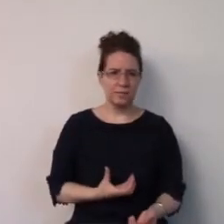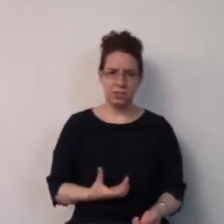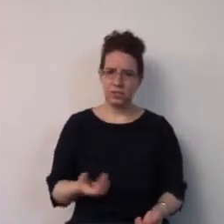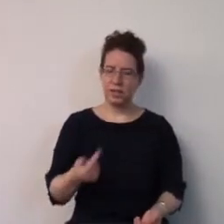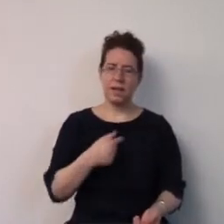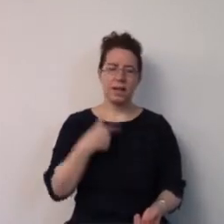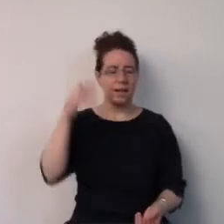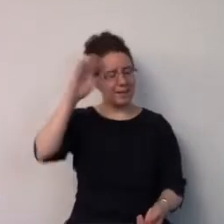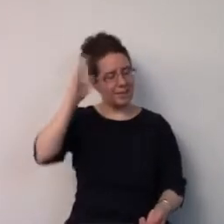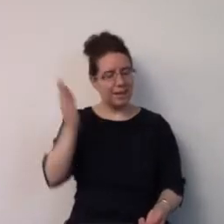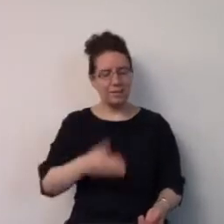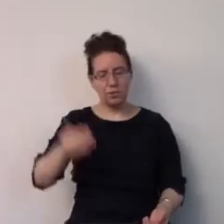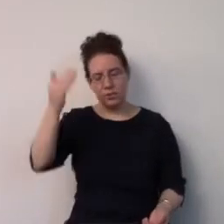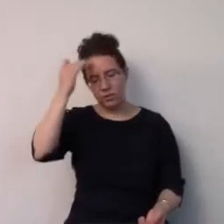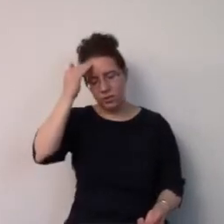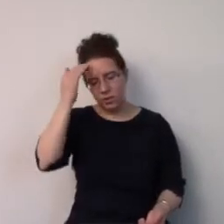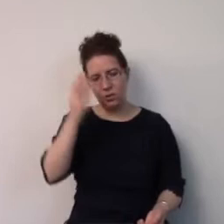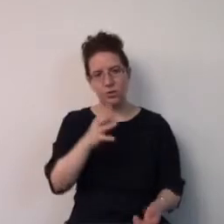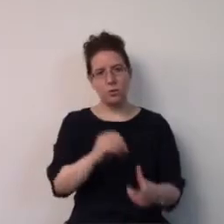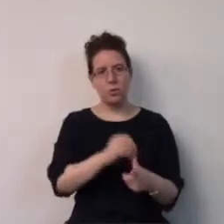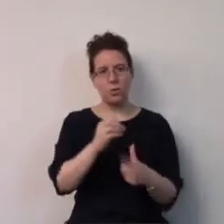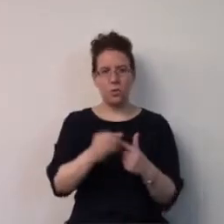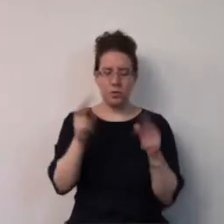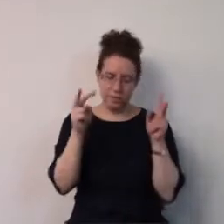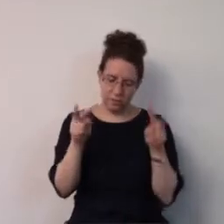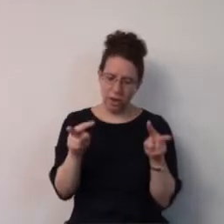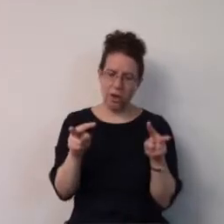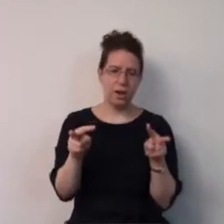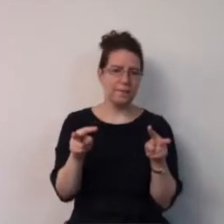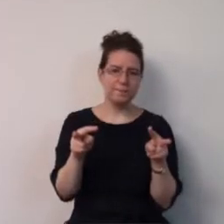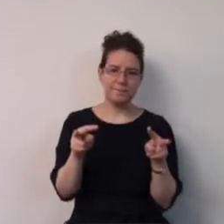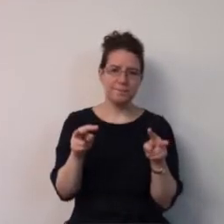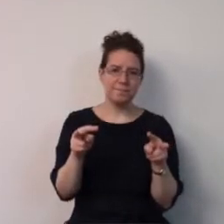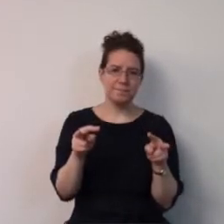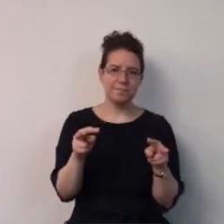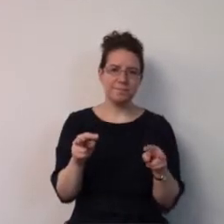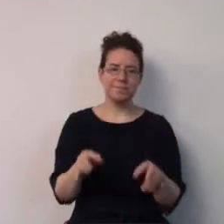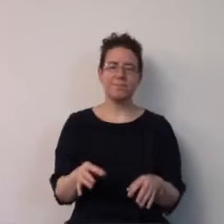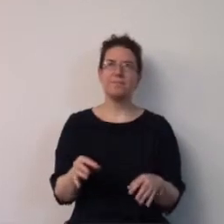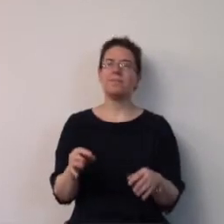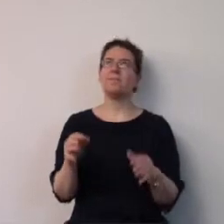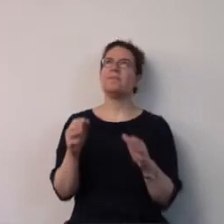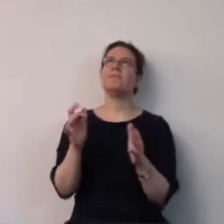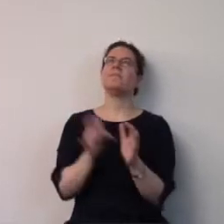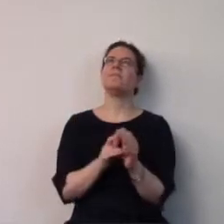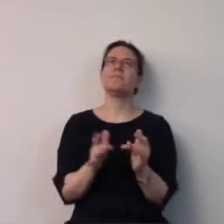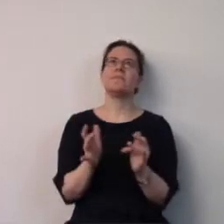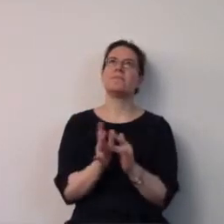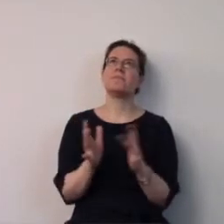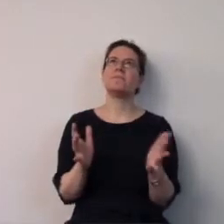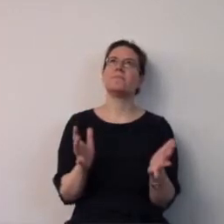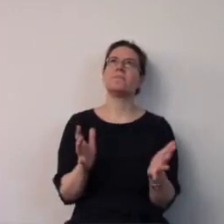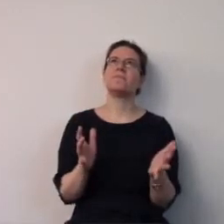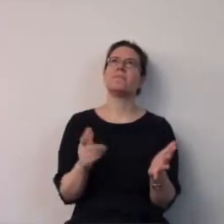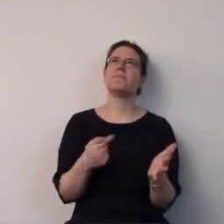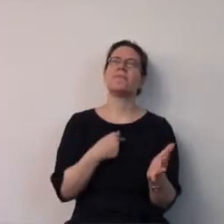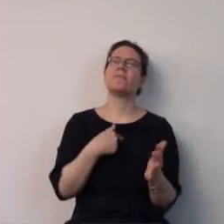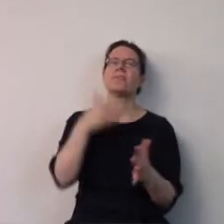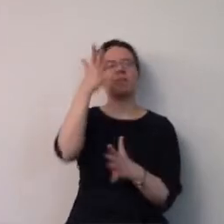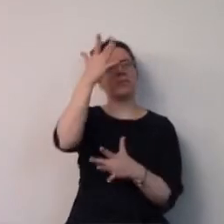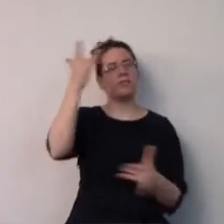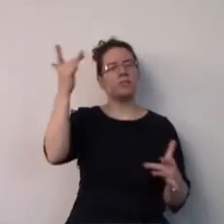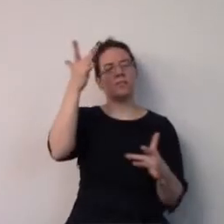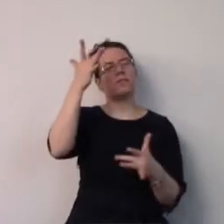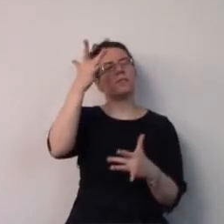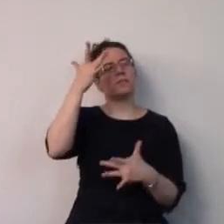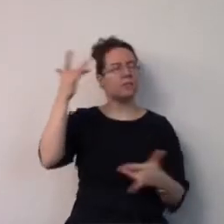Right. Oh, Jesus. Yes. I'm about sick of this world, Lord. Right, huh? And all